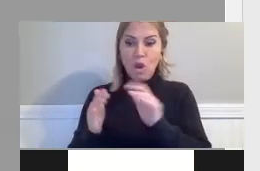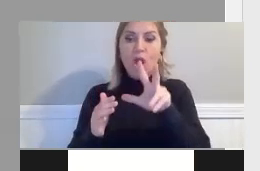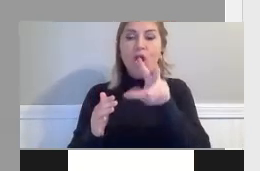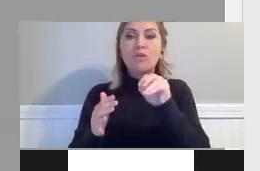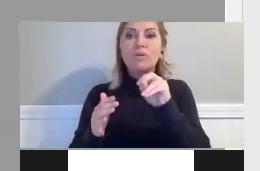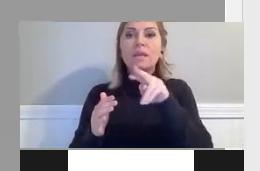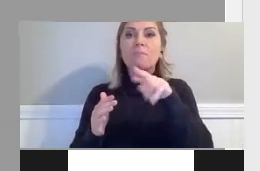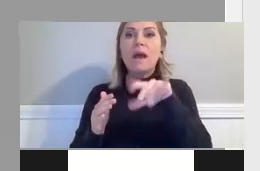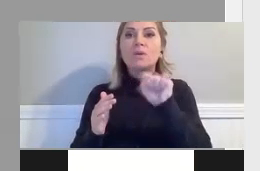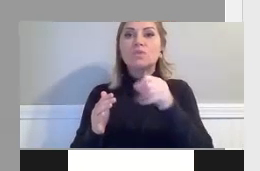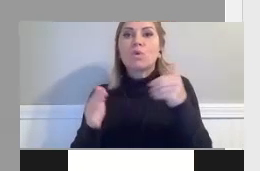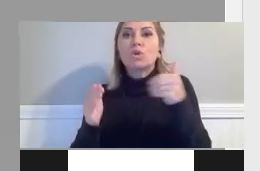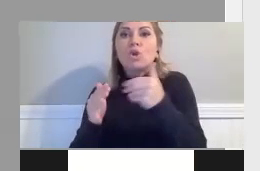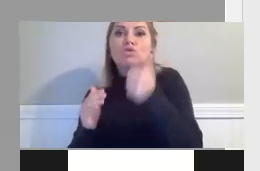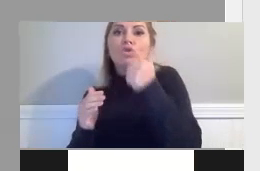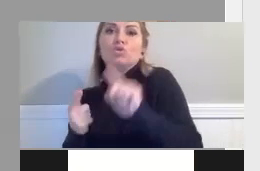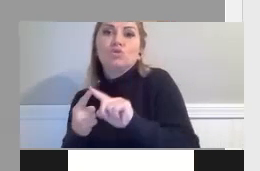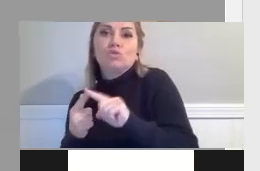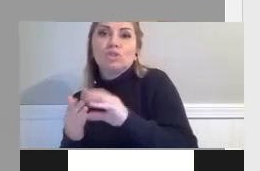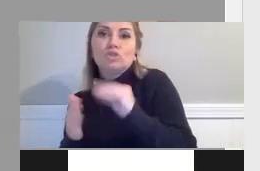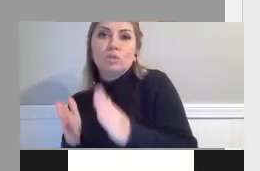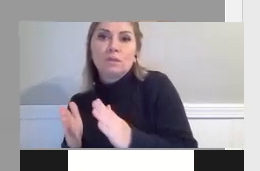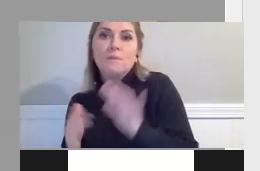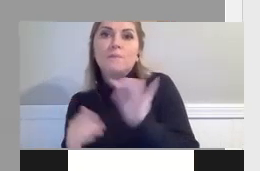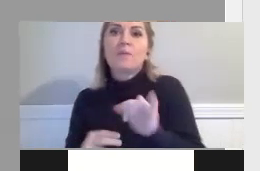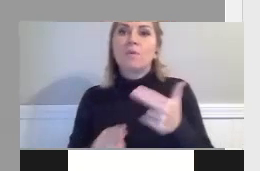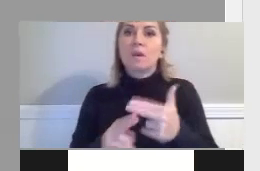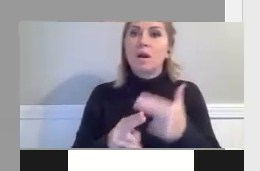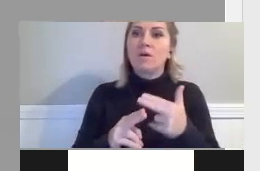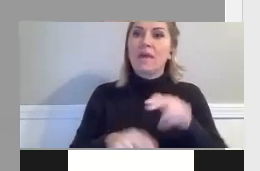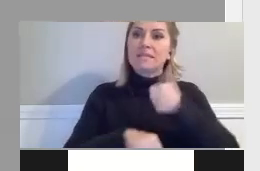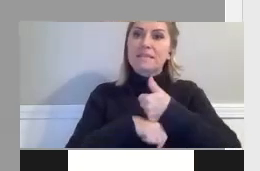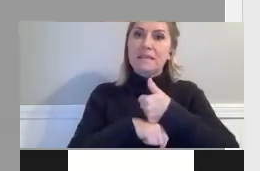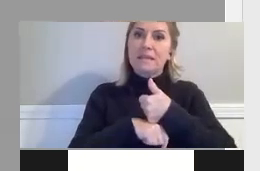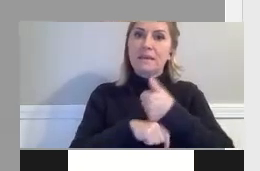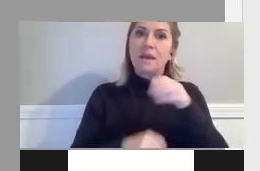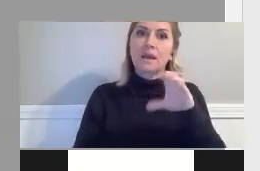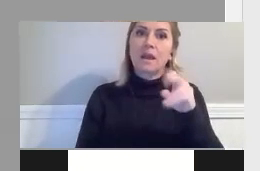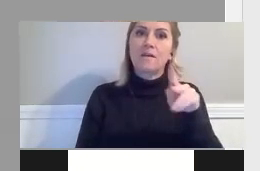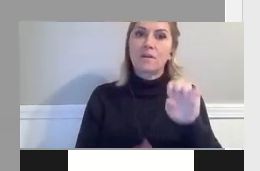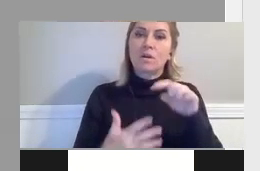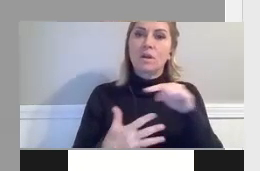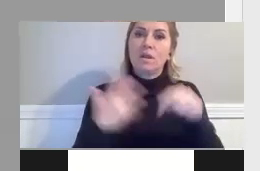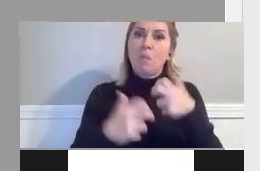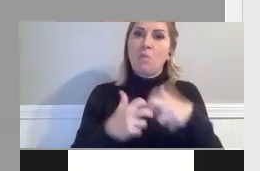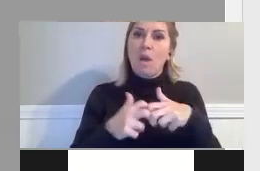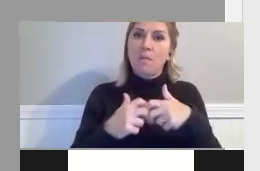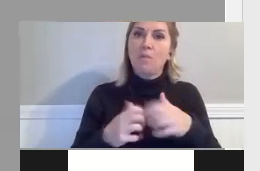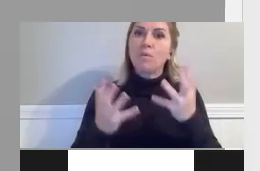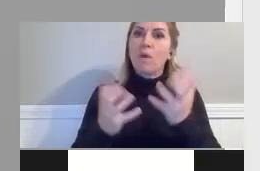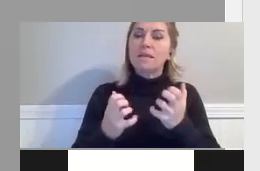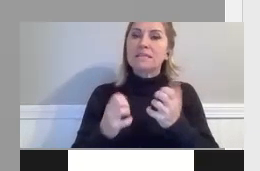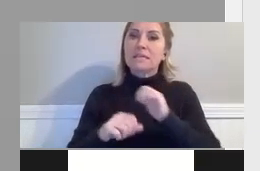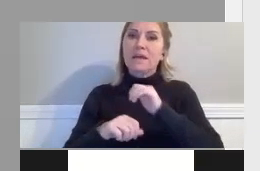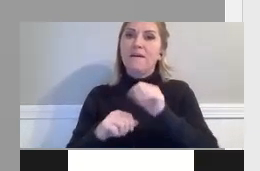student, right? So that is what we call the set cover problem, where we want to find out sets that cover the